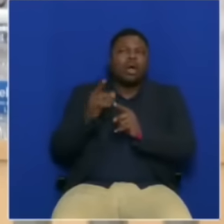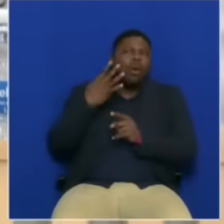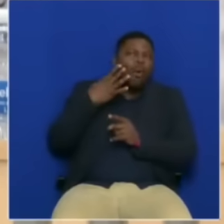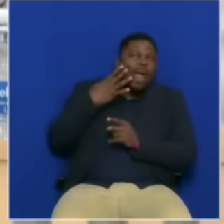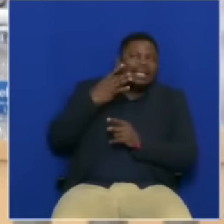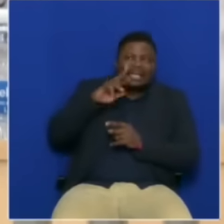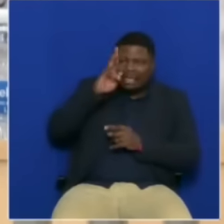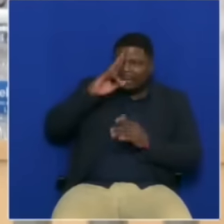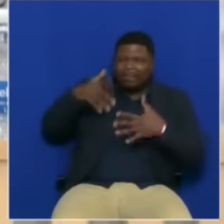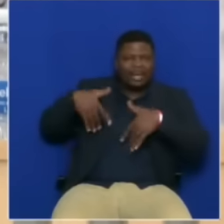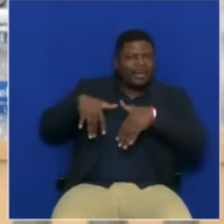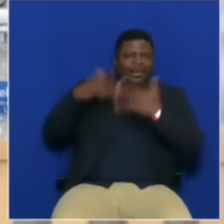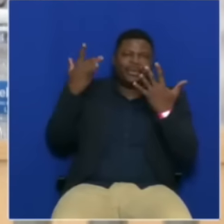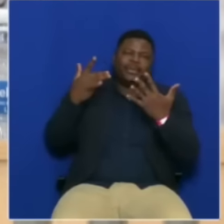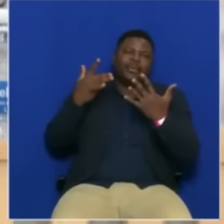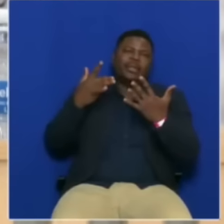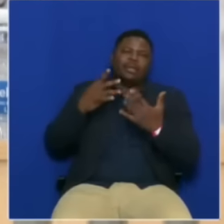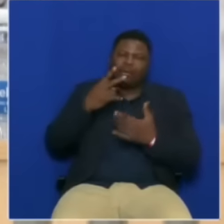next